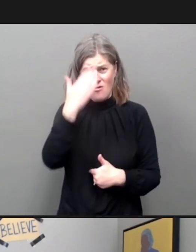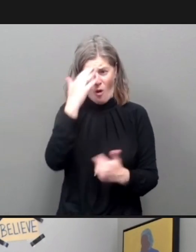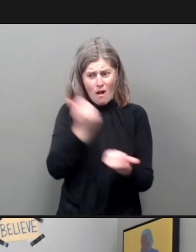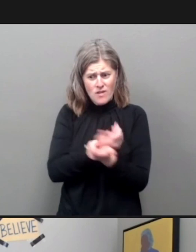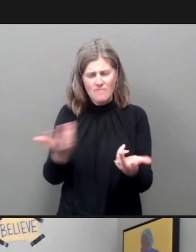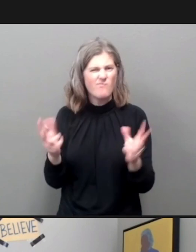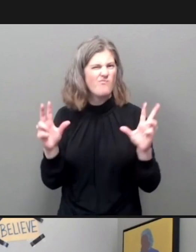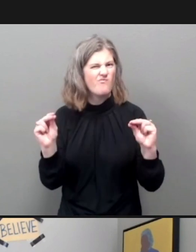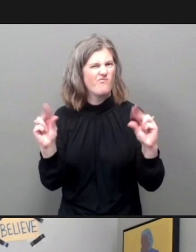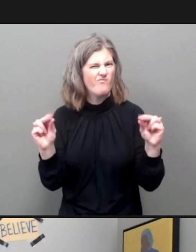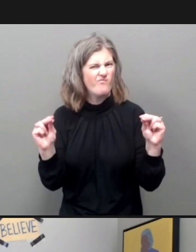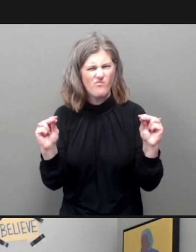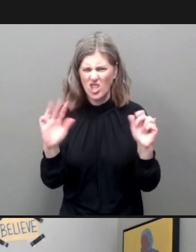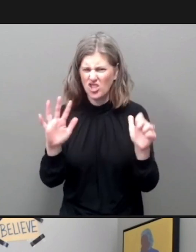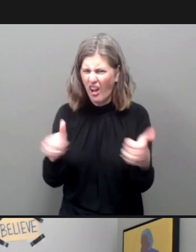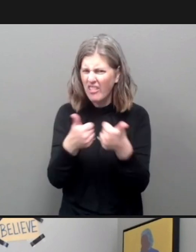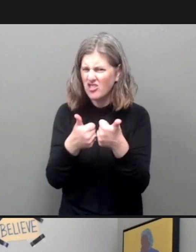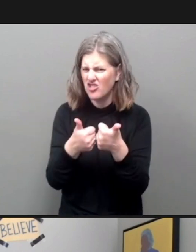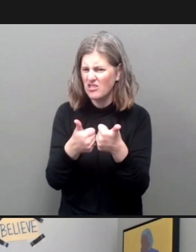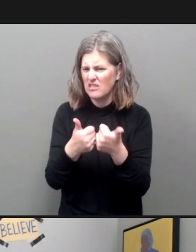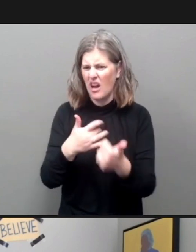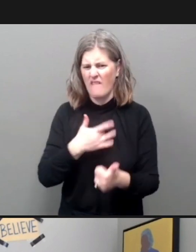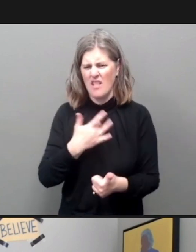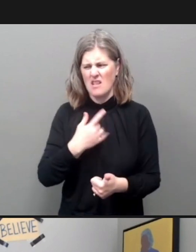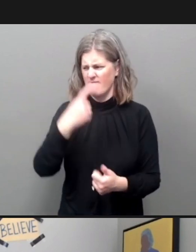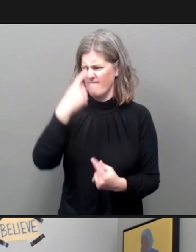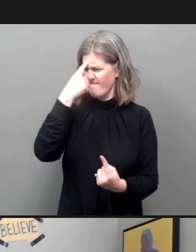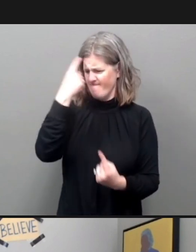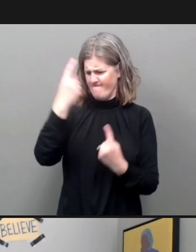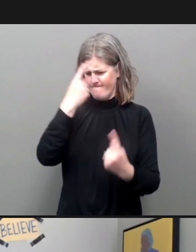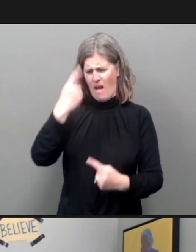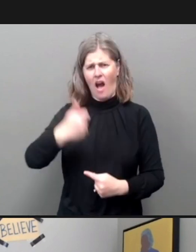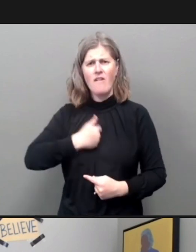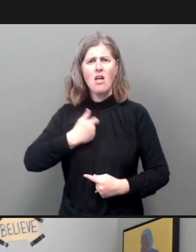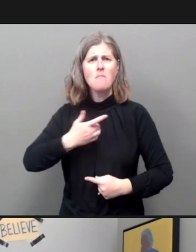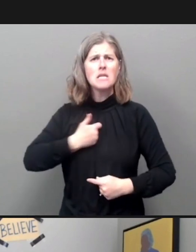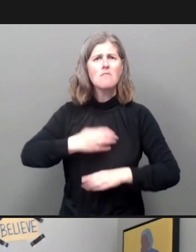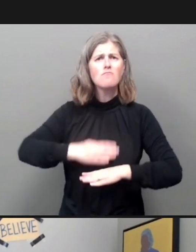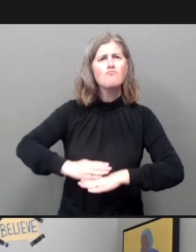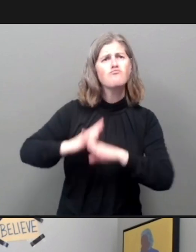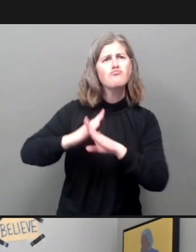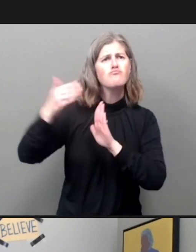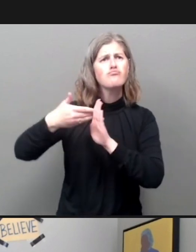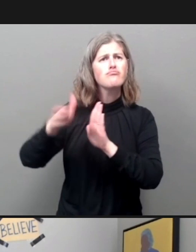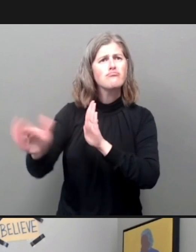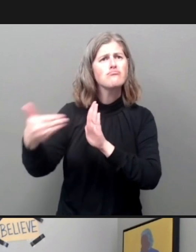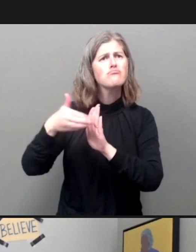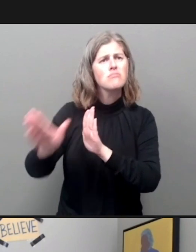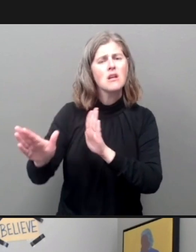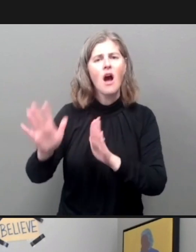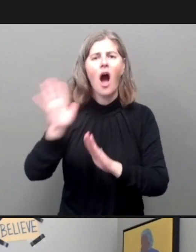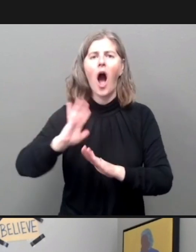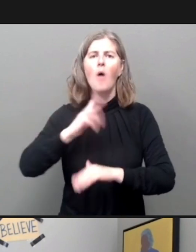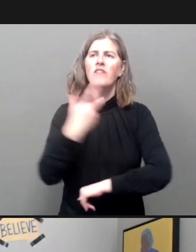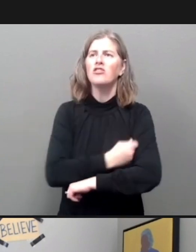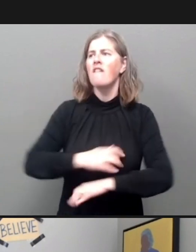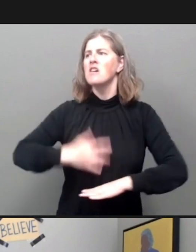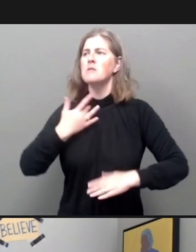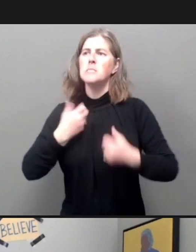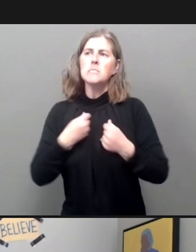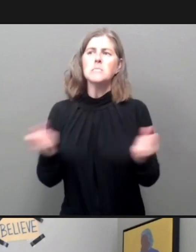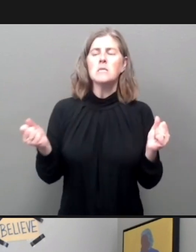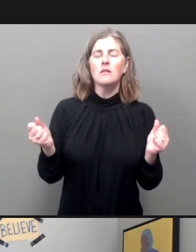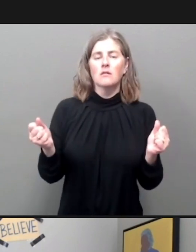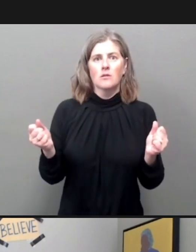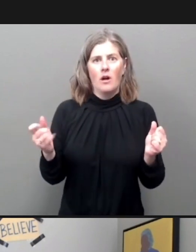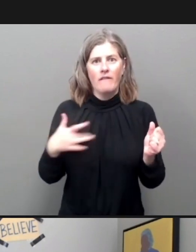real challenge. I think I was thinking I was sort of bulletproof, you know, when I was vaccinated. I don't think that